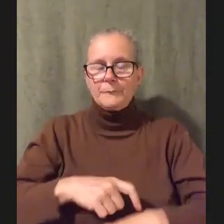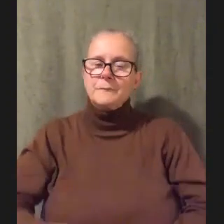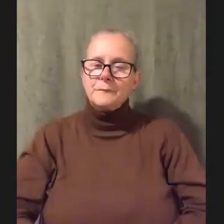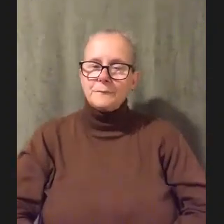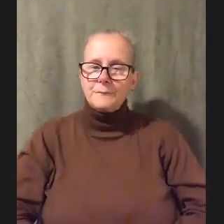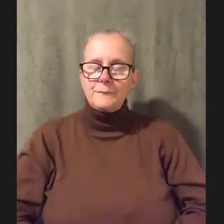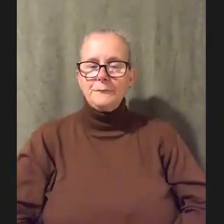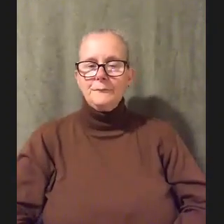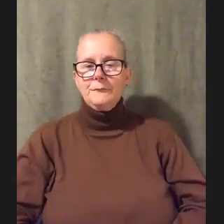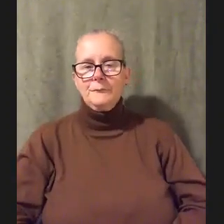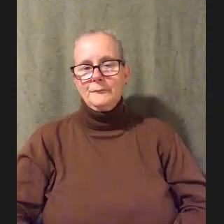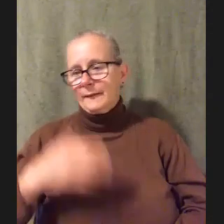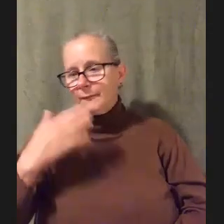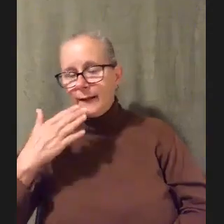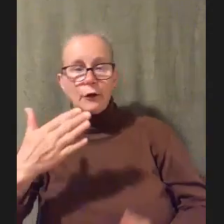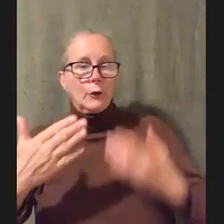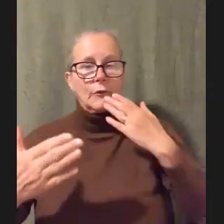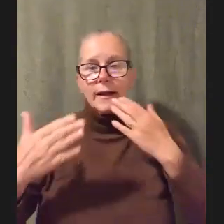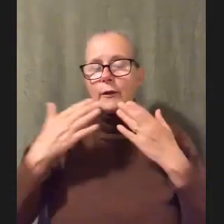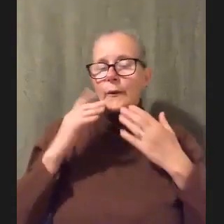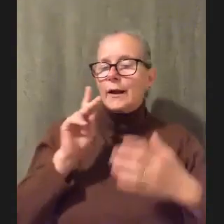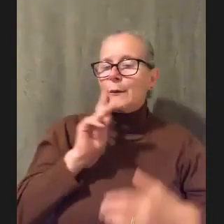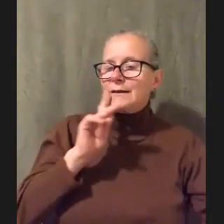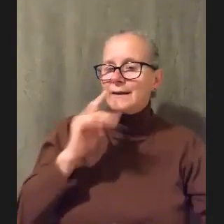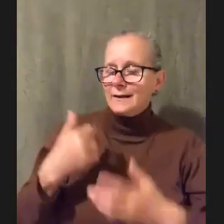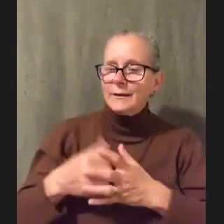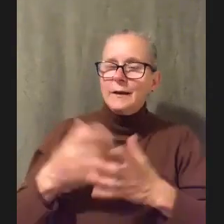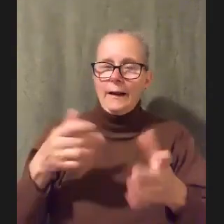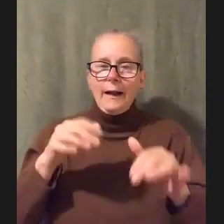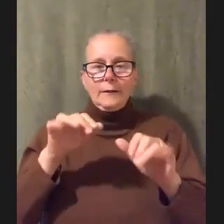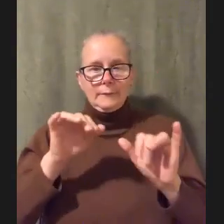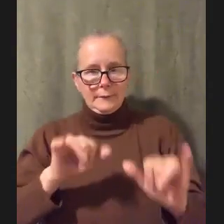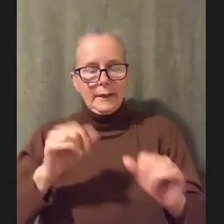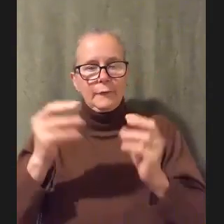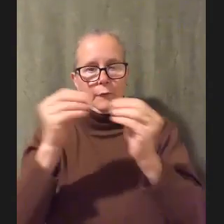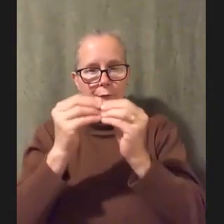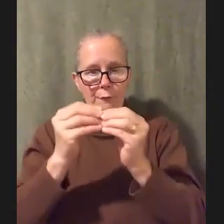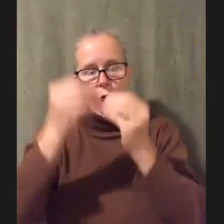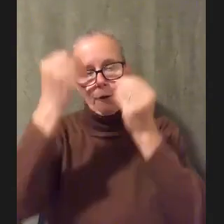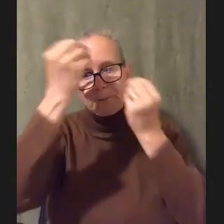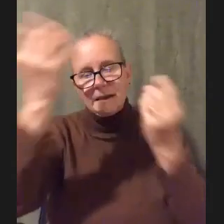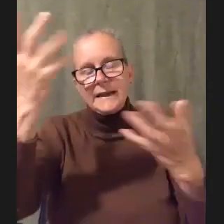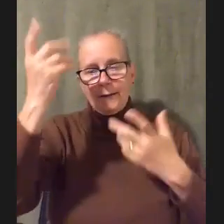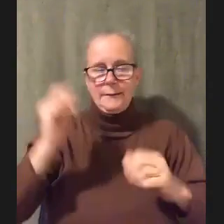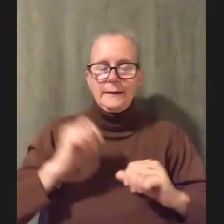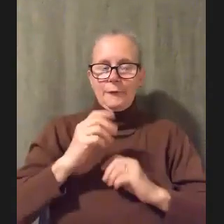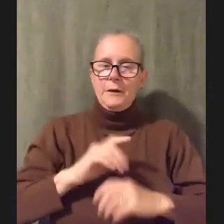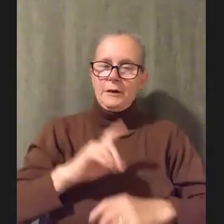Thank you everyone for joining us, and please stay tuned for future media availabilities.